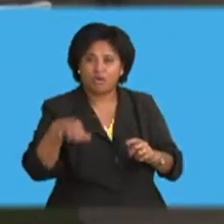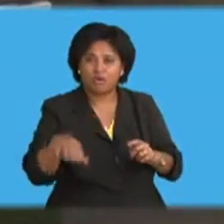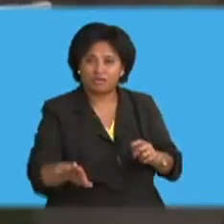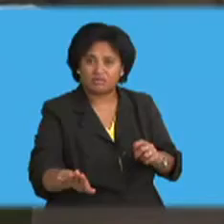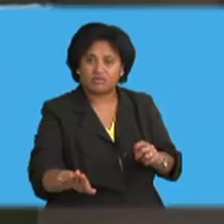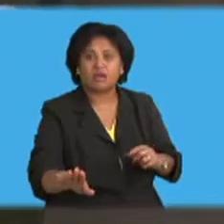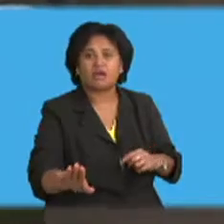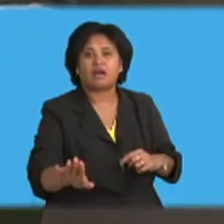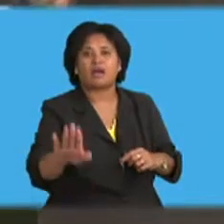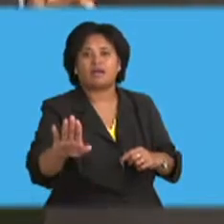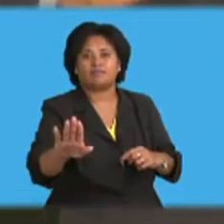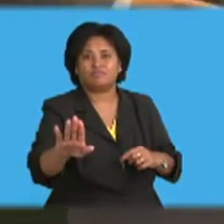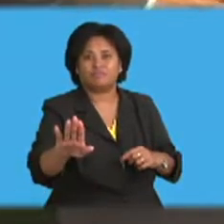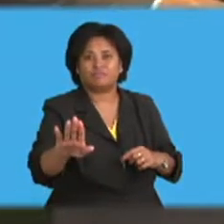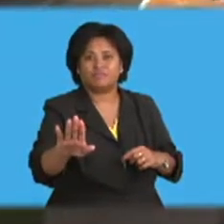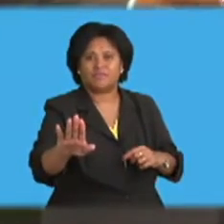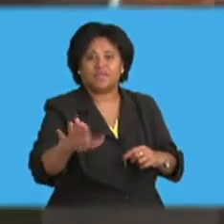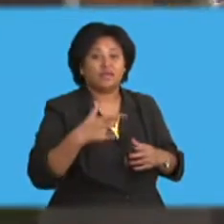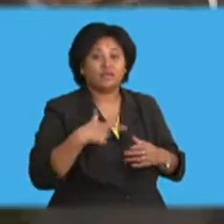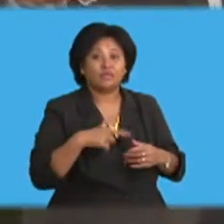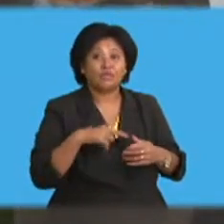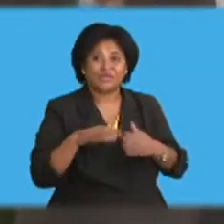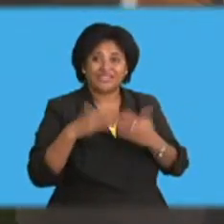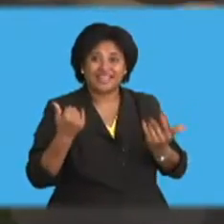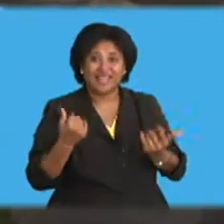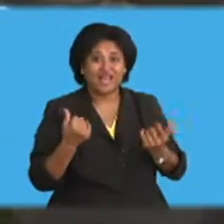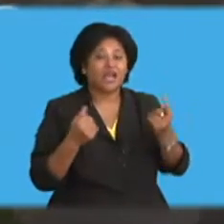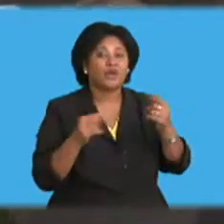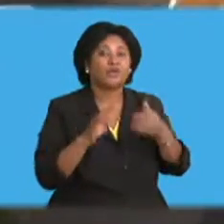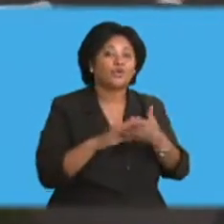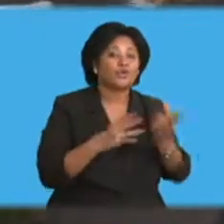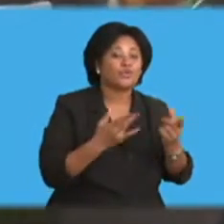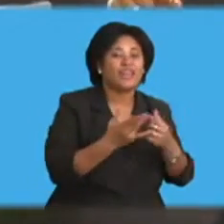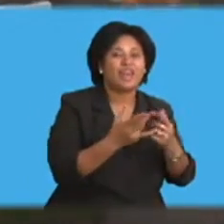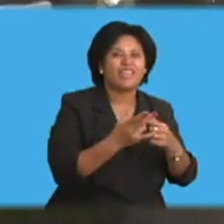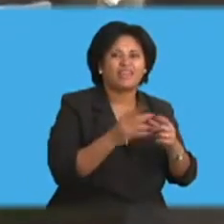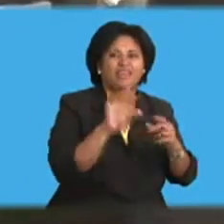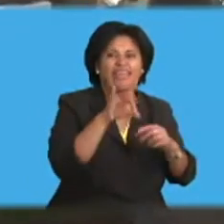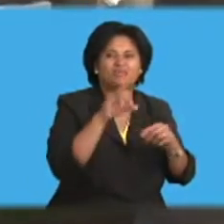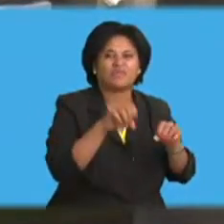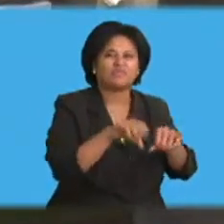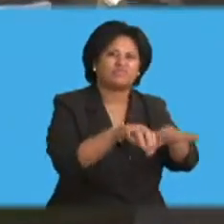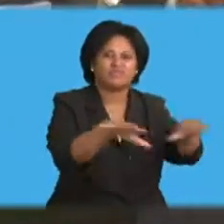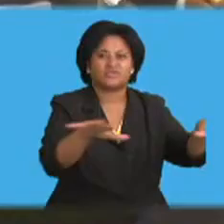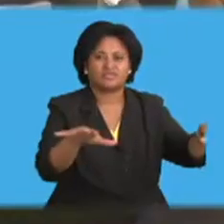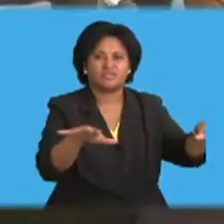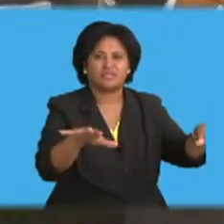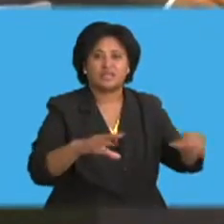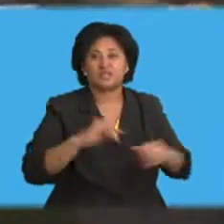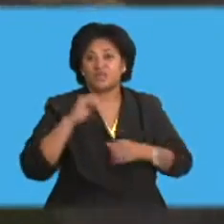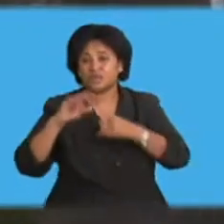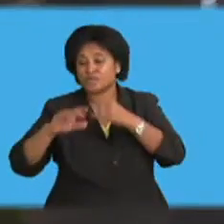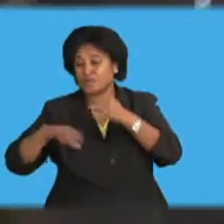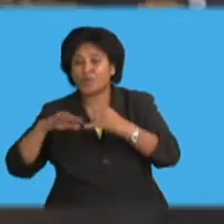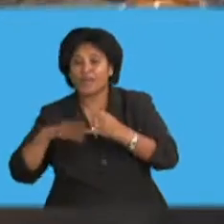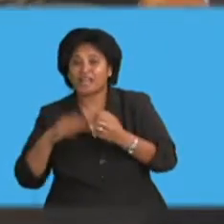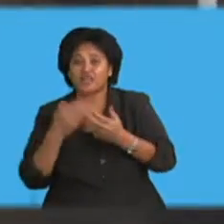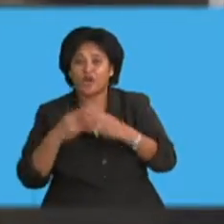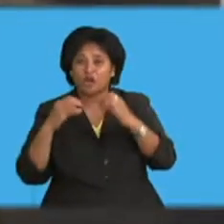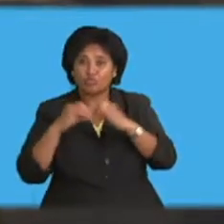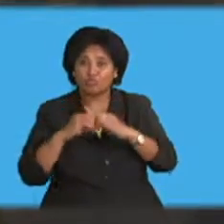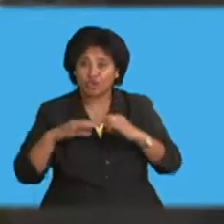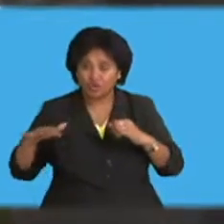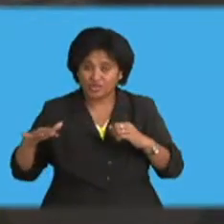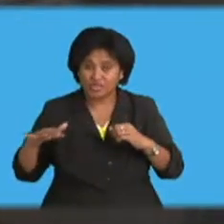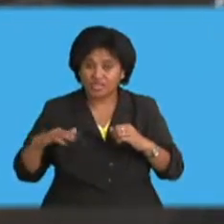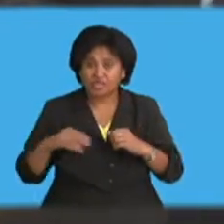because we are going now into the stray animals, and of course very quickly, lastly, on brucellosis, Madam Speaker, these are the